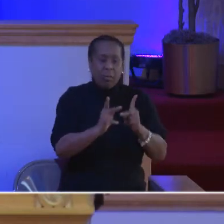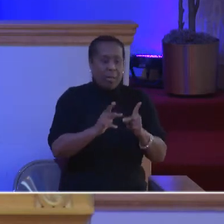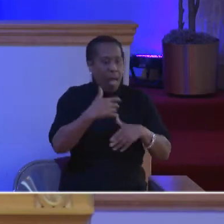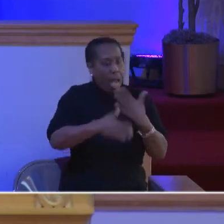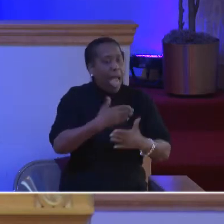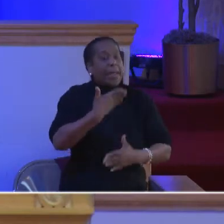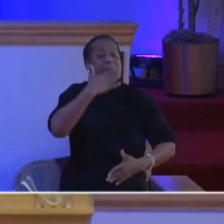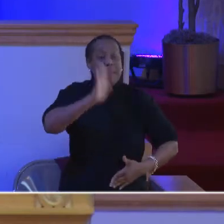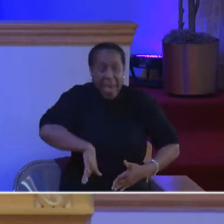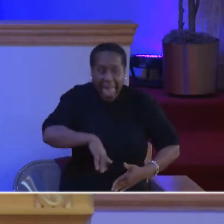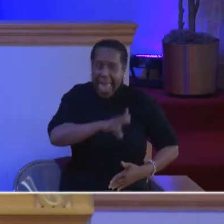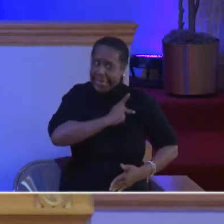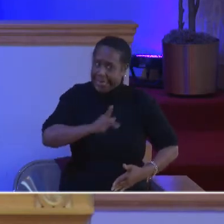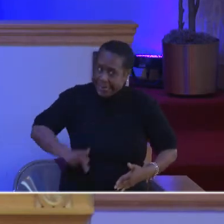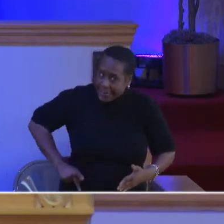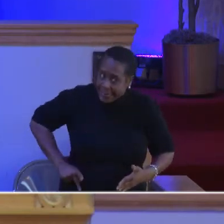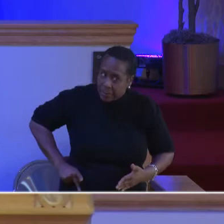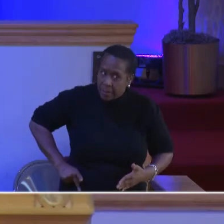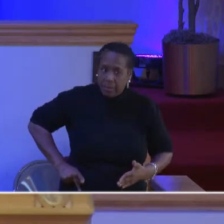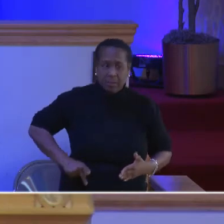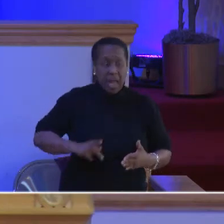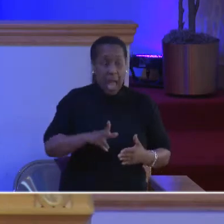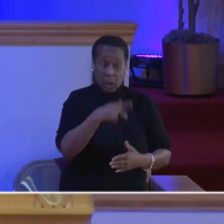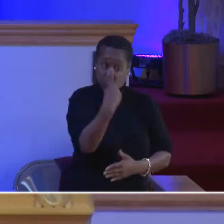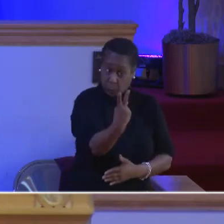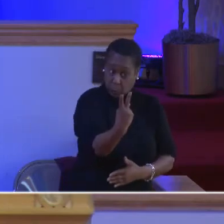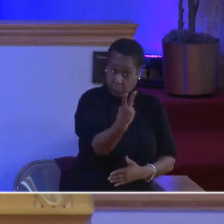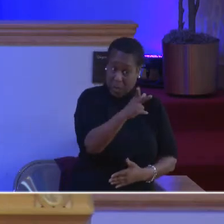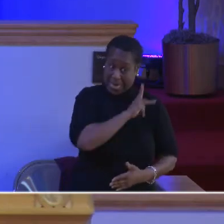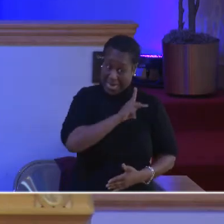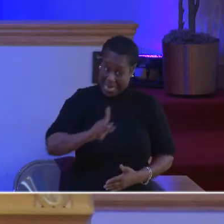kings, and each of those two kings